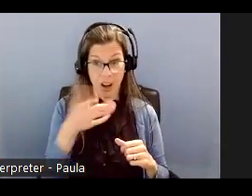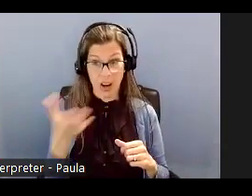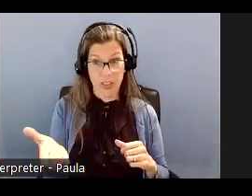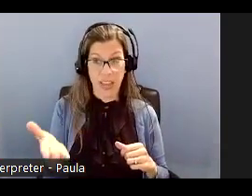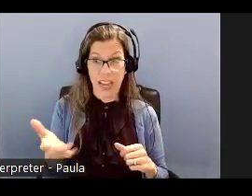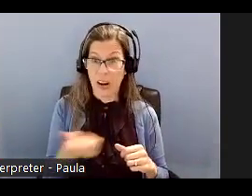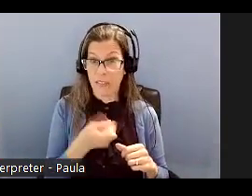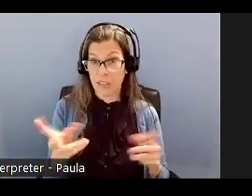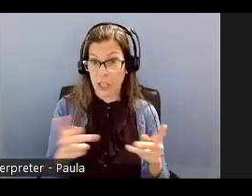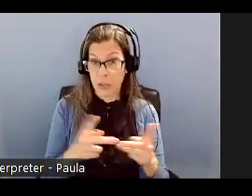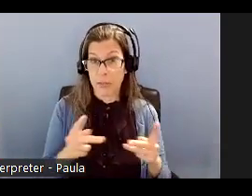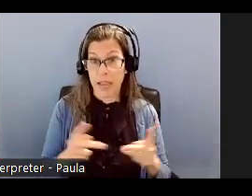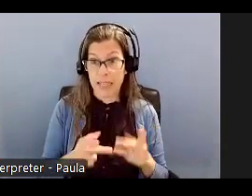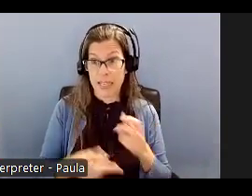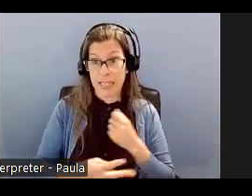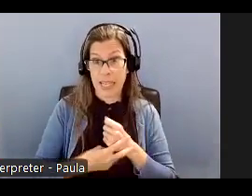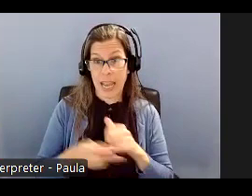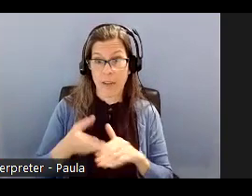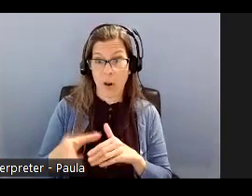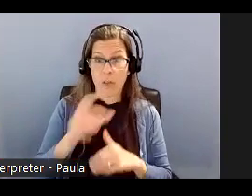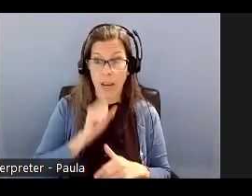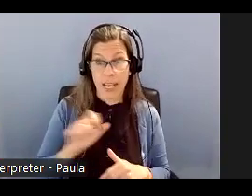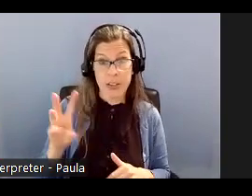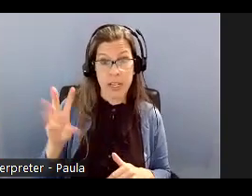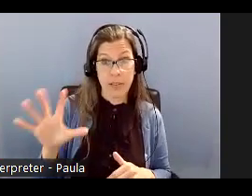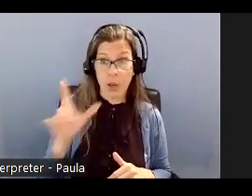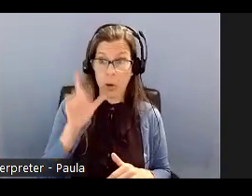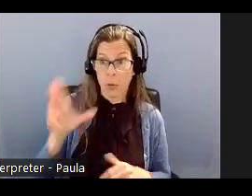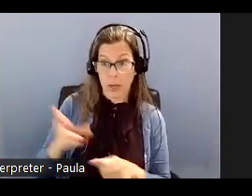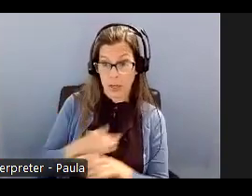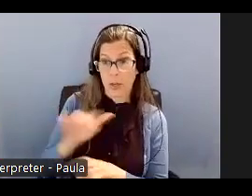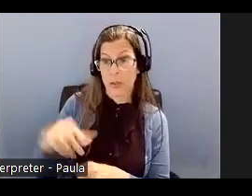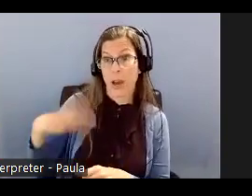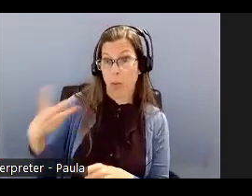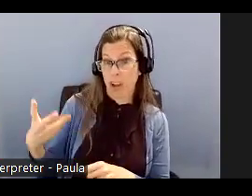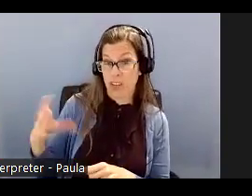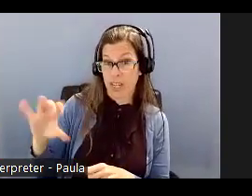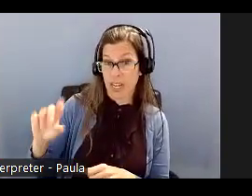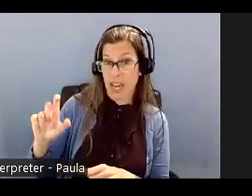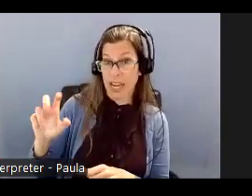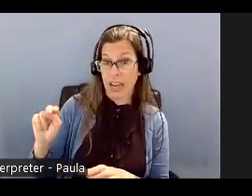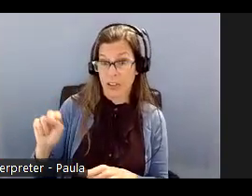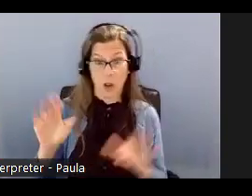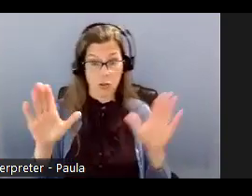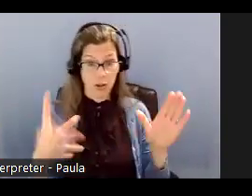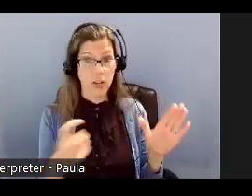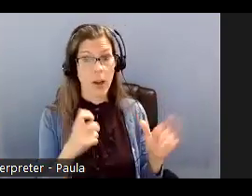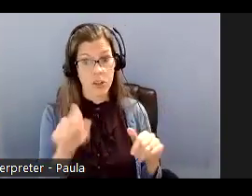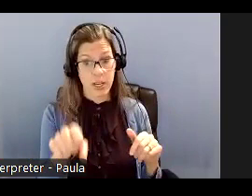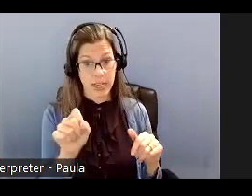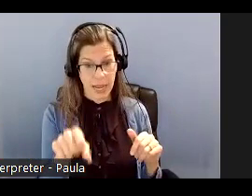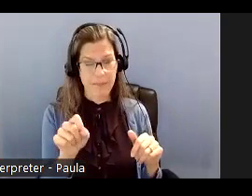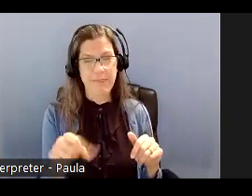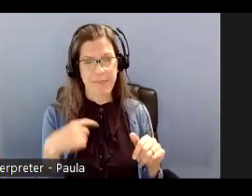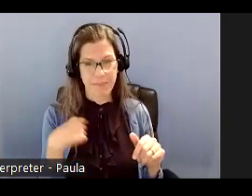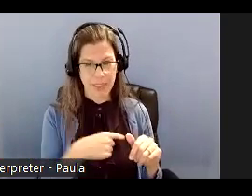being saved for clients over the age of 65 who are going to use that Washington Connections? Another great question. Yes. So